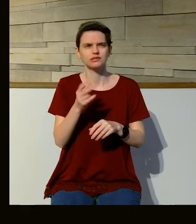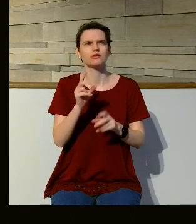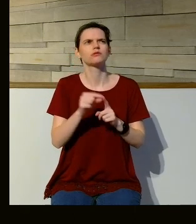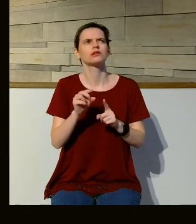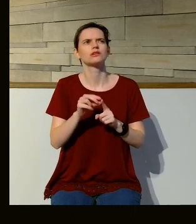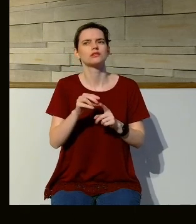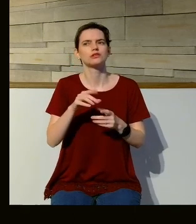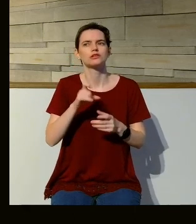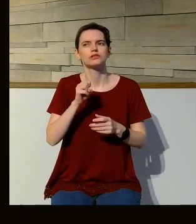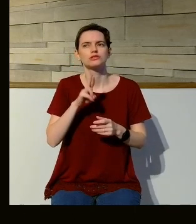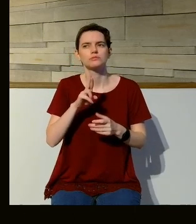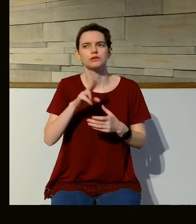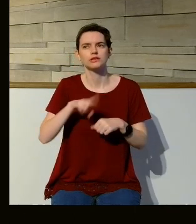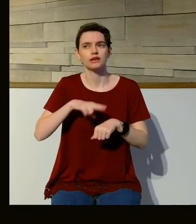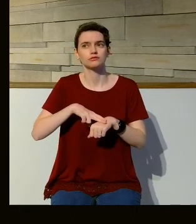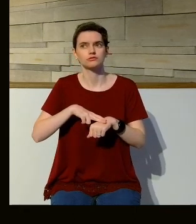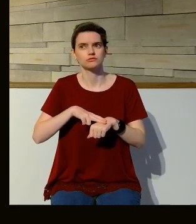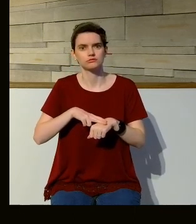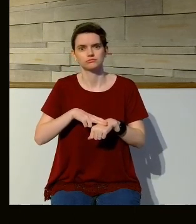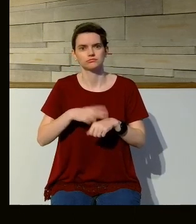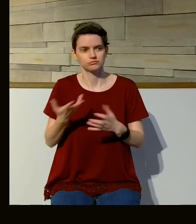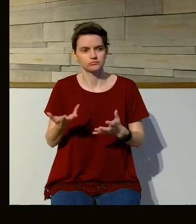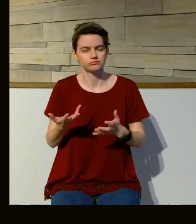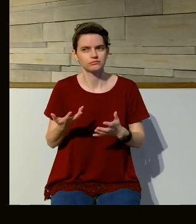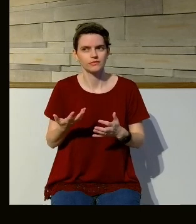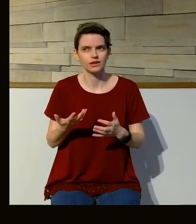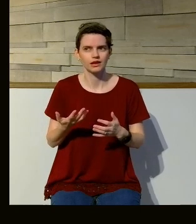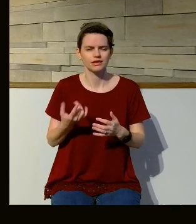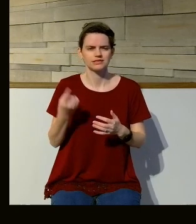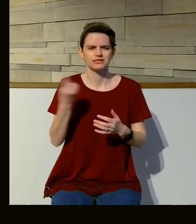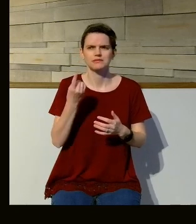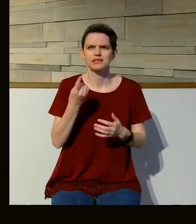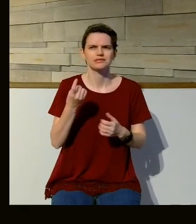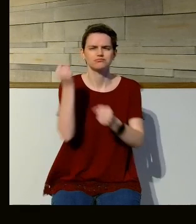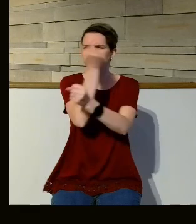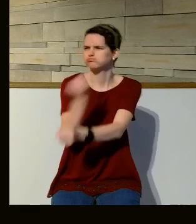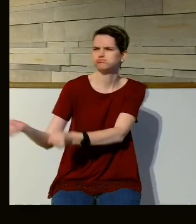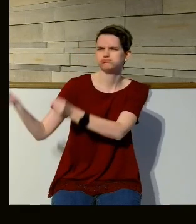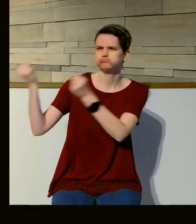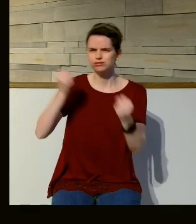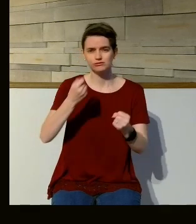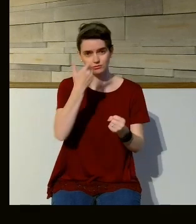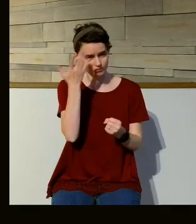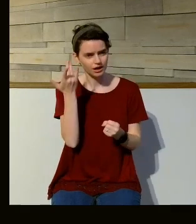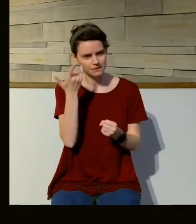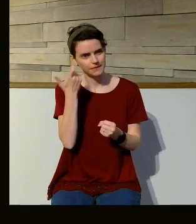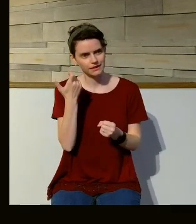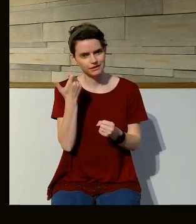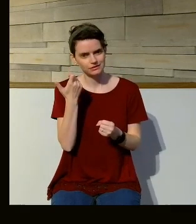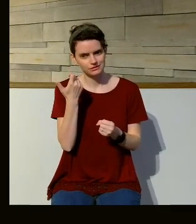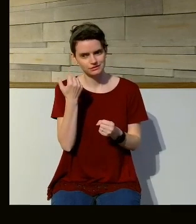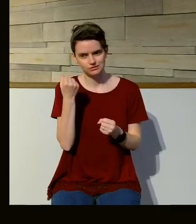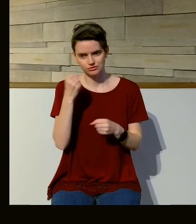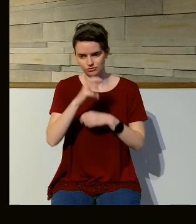for that, supernatural, literally beyond the natural, a being that is unimaginably powerful. Why? Because creation ex